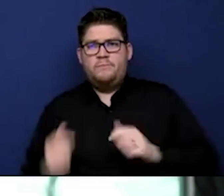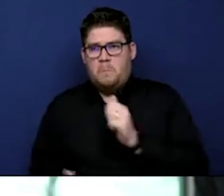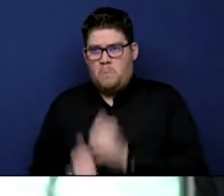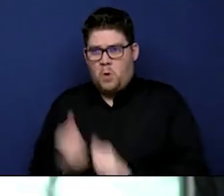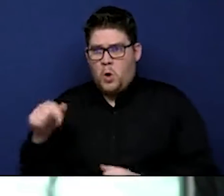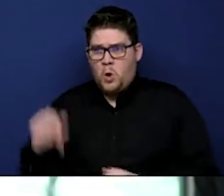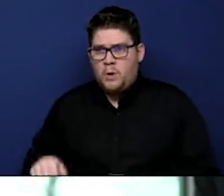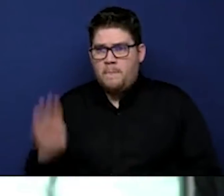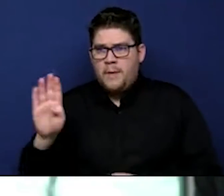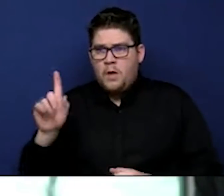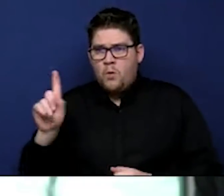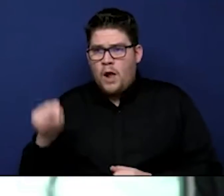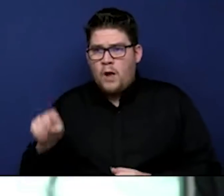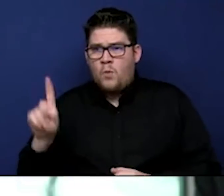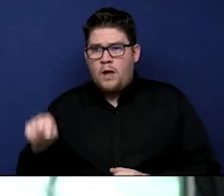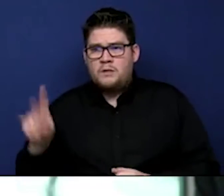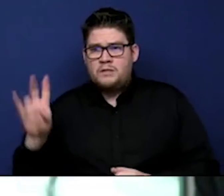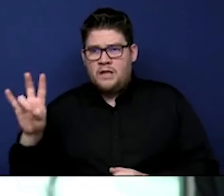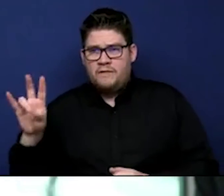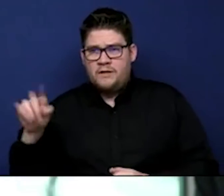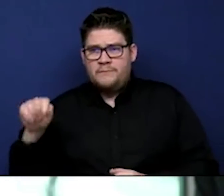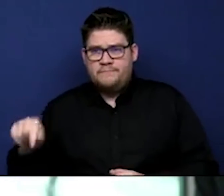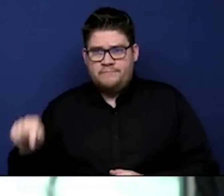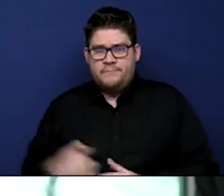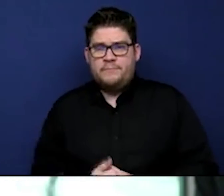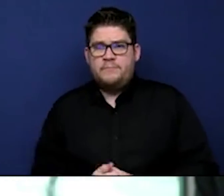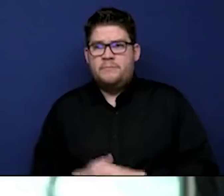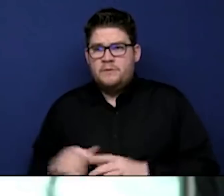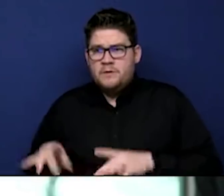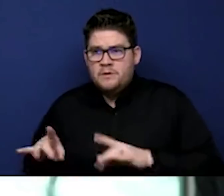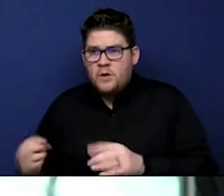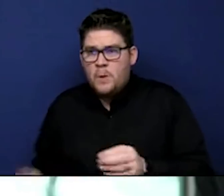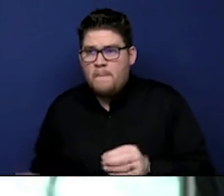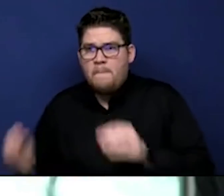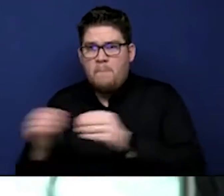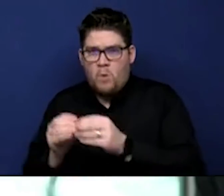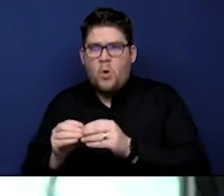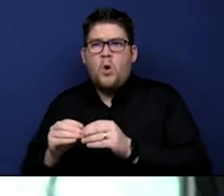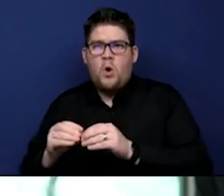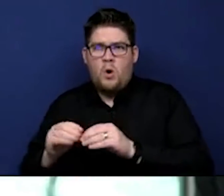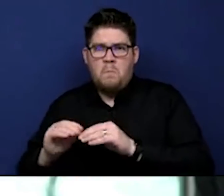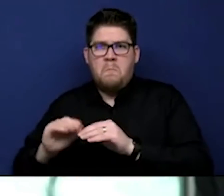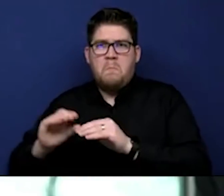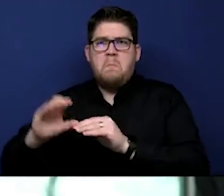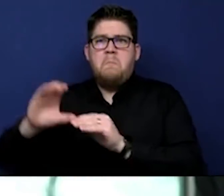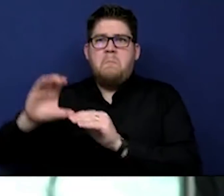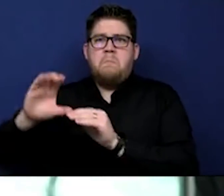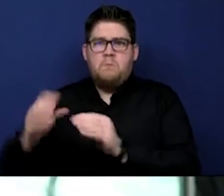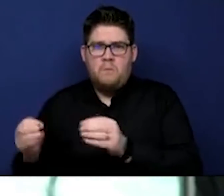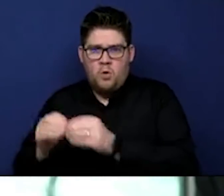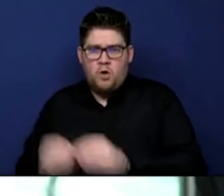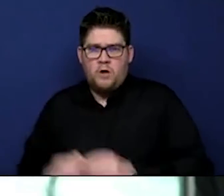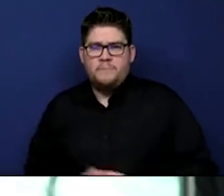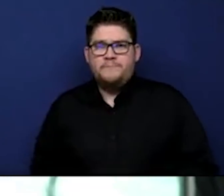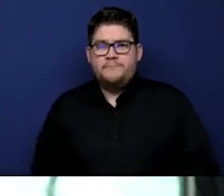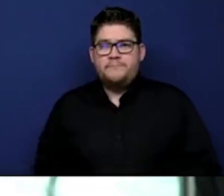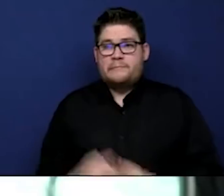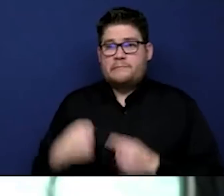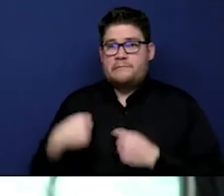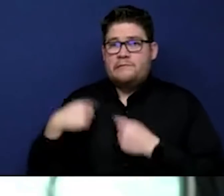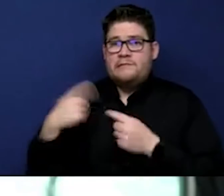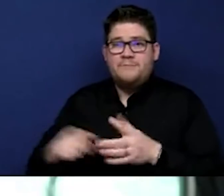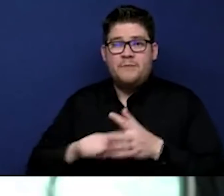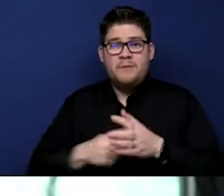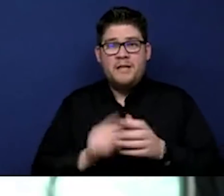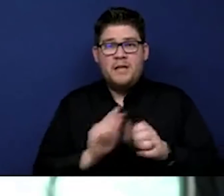have that competitive advantage and is taking over. Since the beginning of the pandemic, we've seen several variants that are more